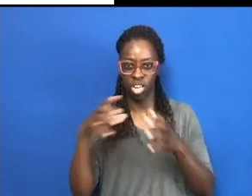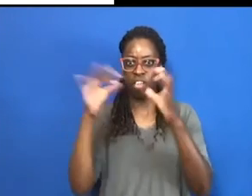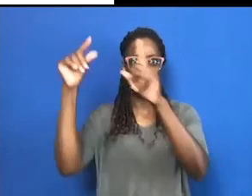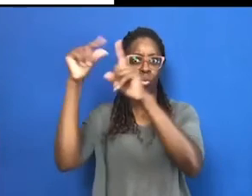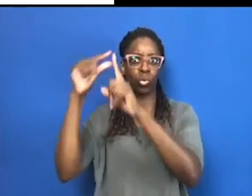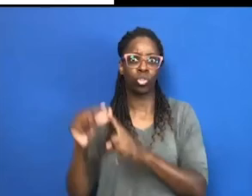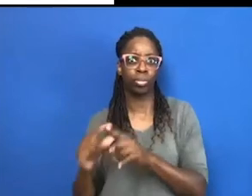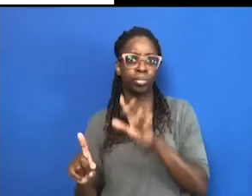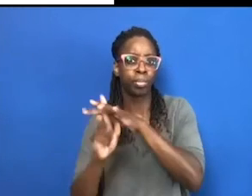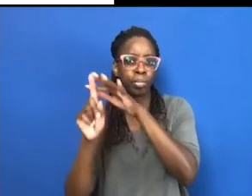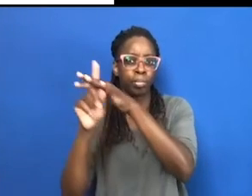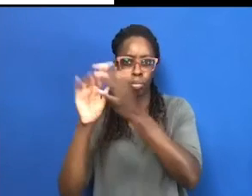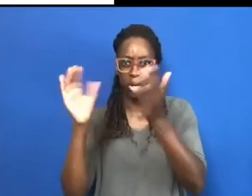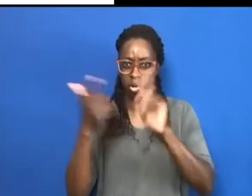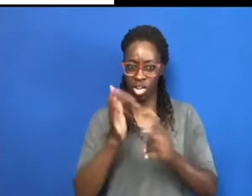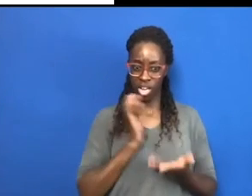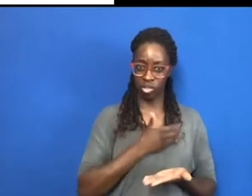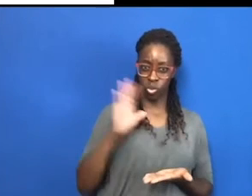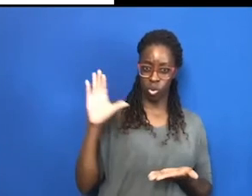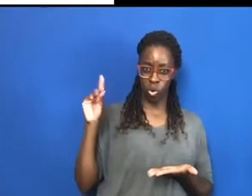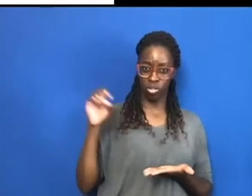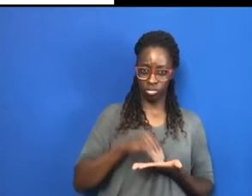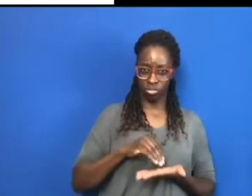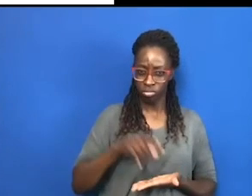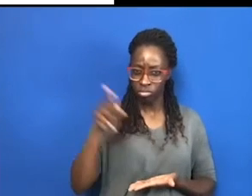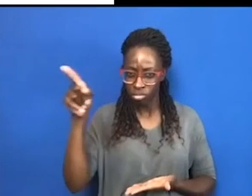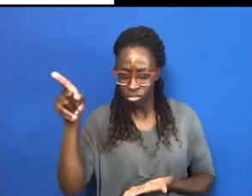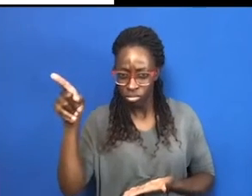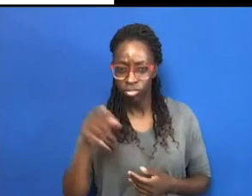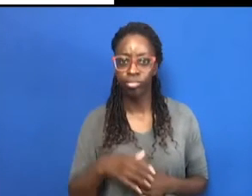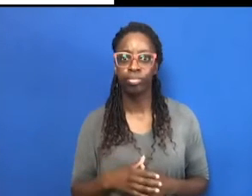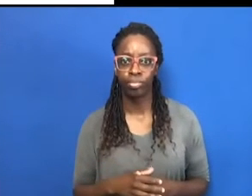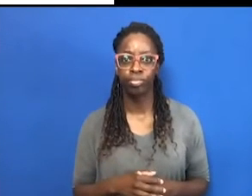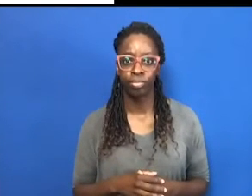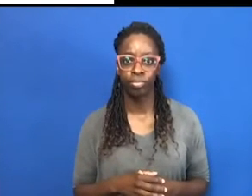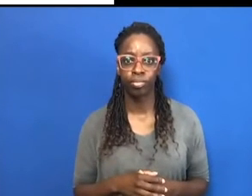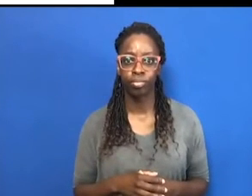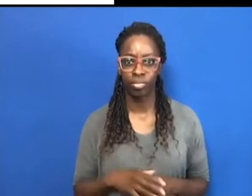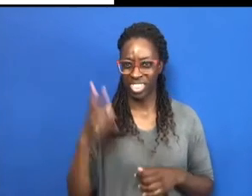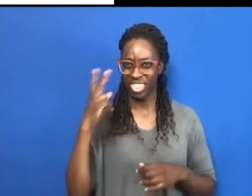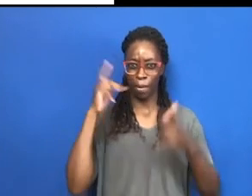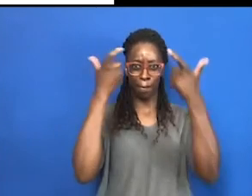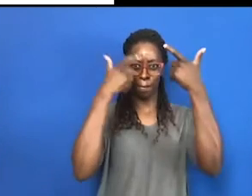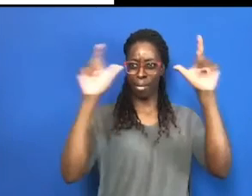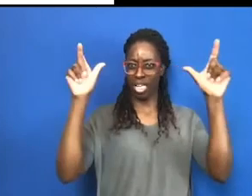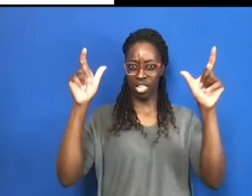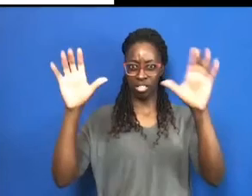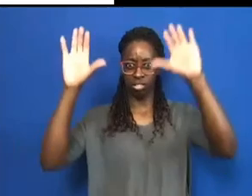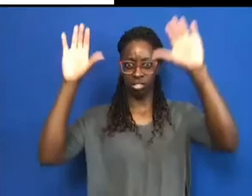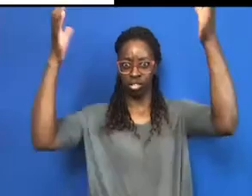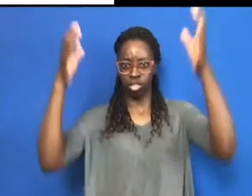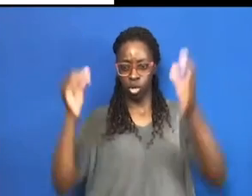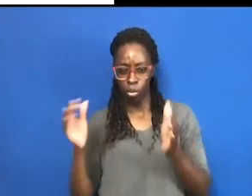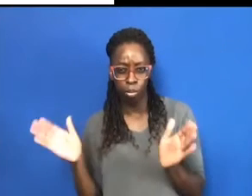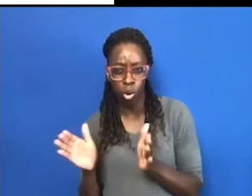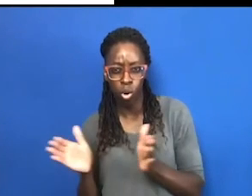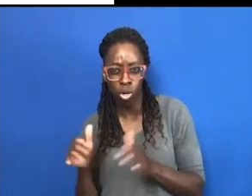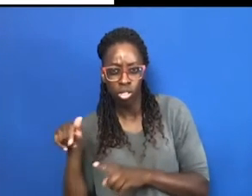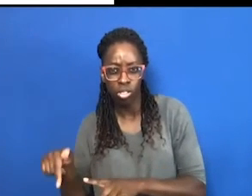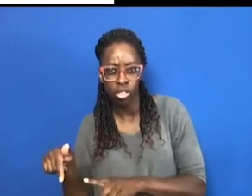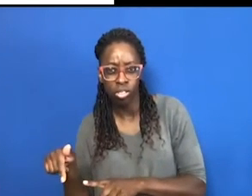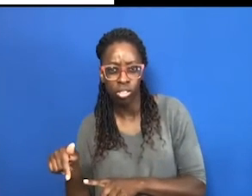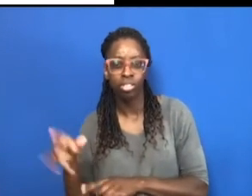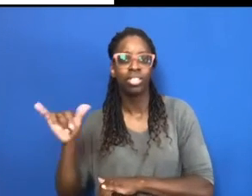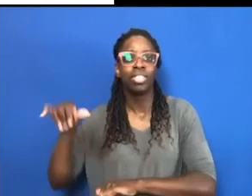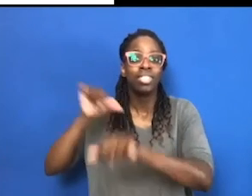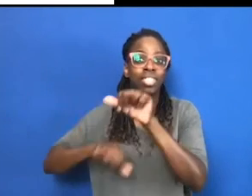greatest number of indicators total as compared to all of the other domains. So you see the most science, engineering, and technology, and the most in